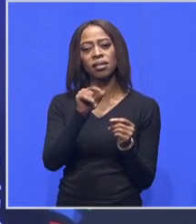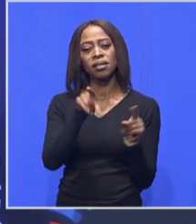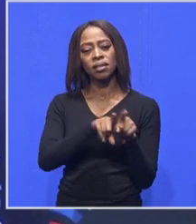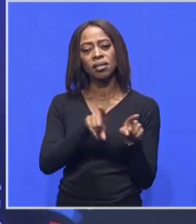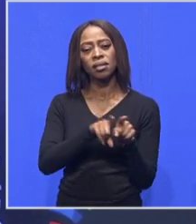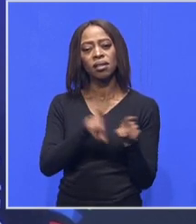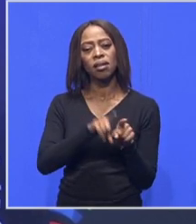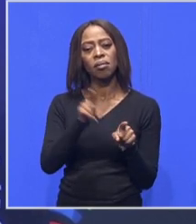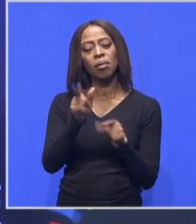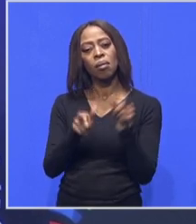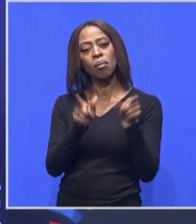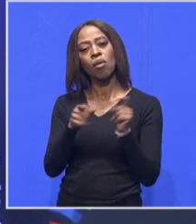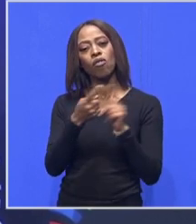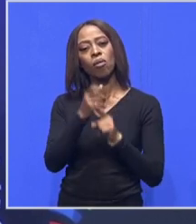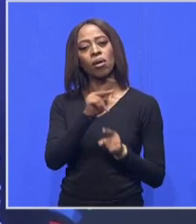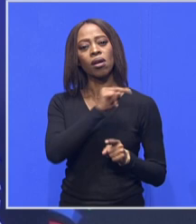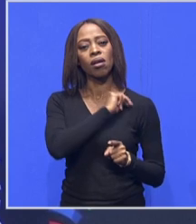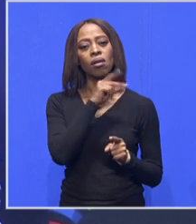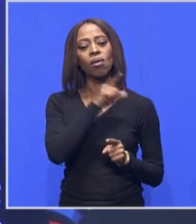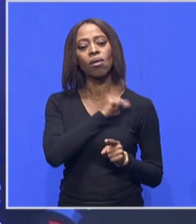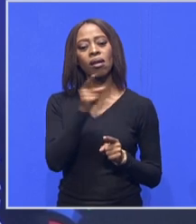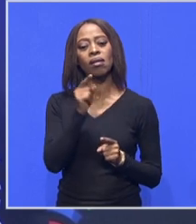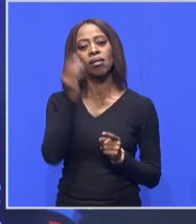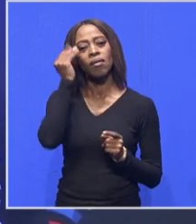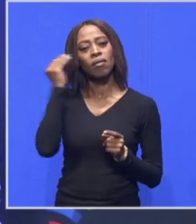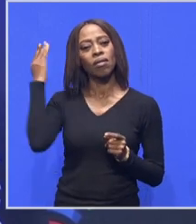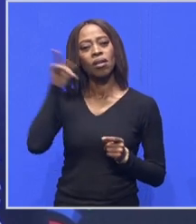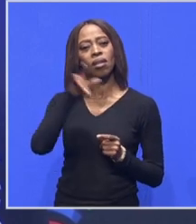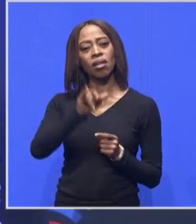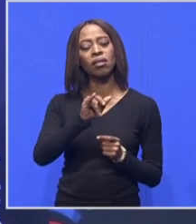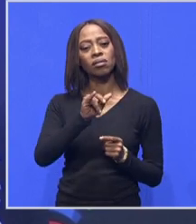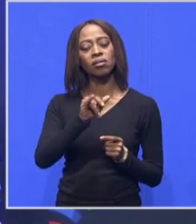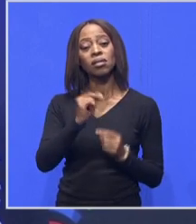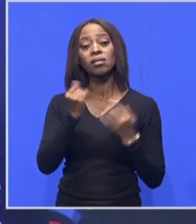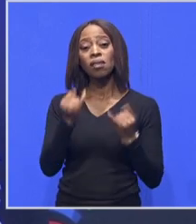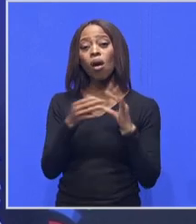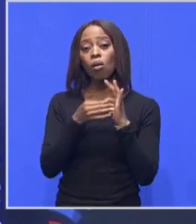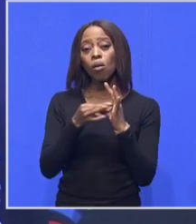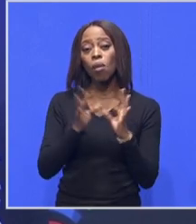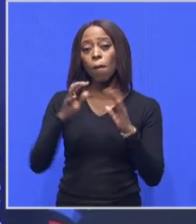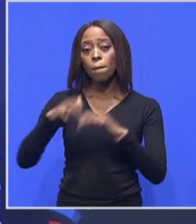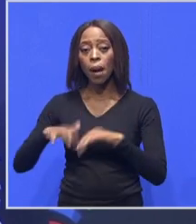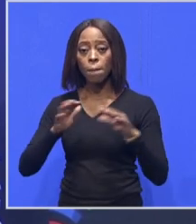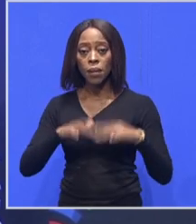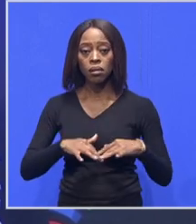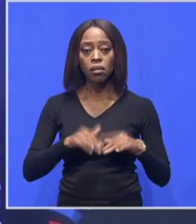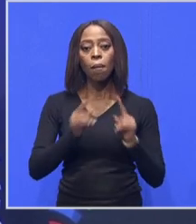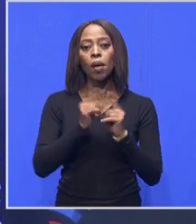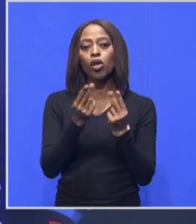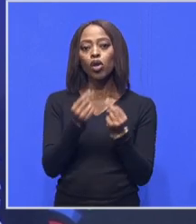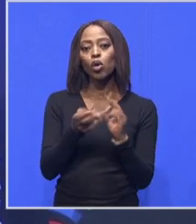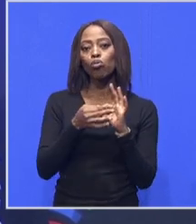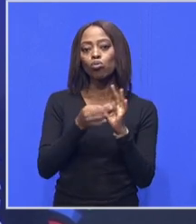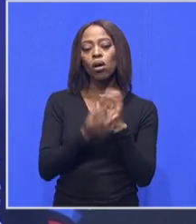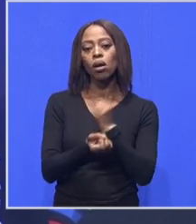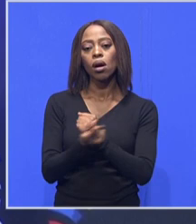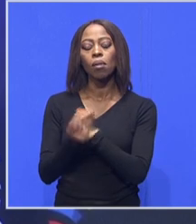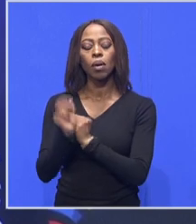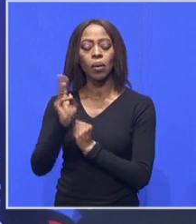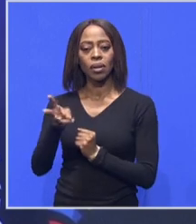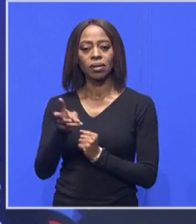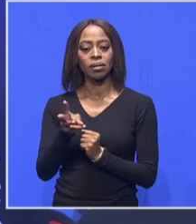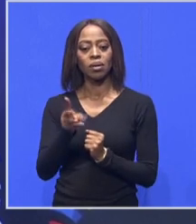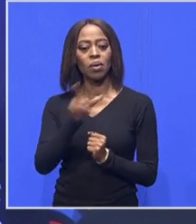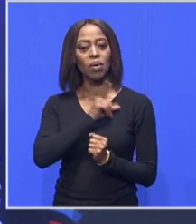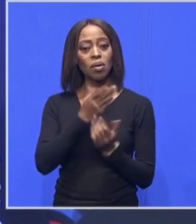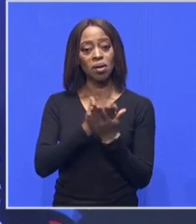that forgot that it is ruling through the ticket of the EFF, then those relationships will fall apart and new formations will be formed. Then we'll be kissing frogs in order to ensure that we